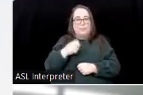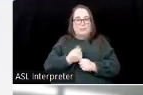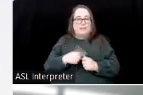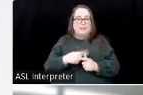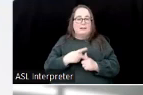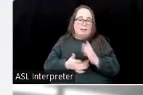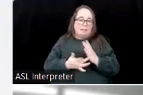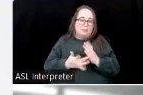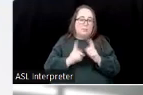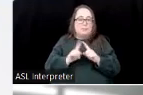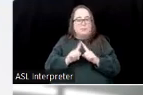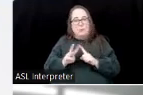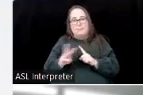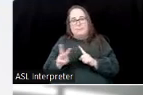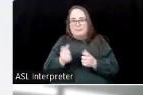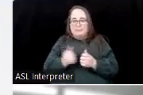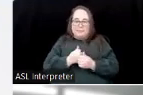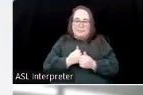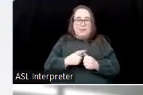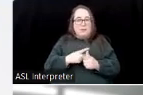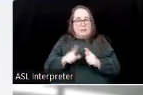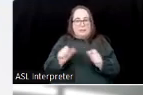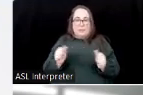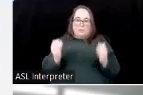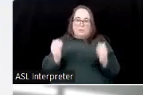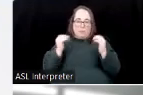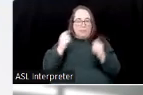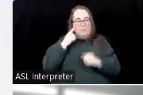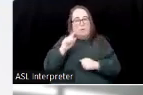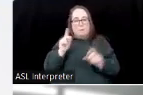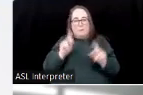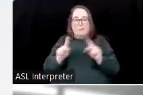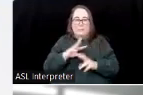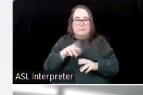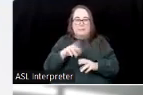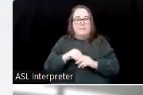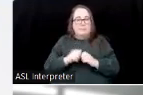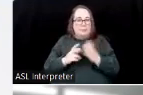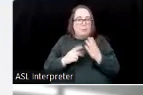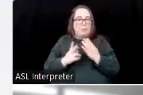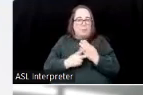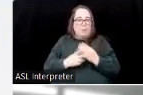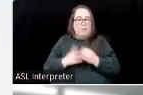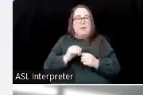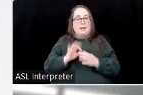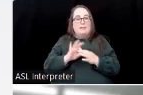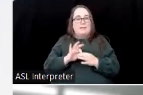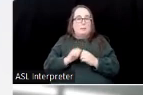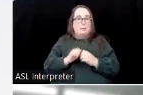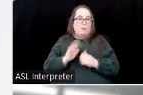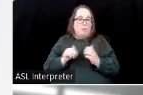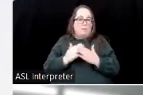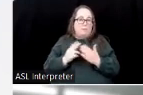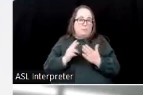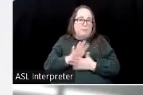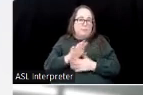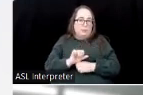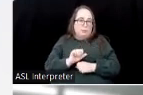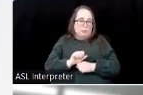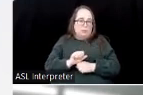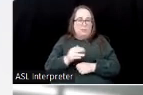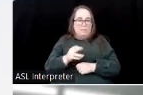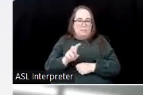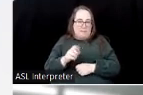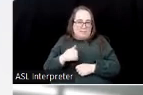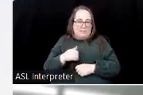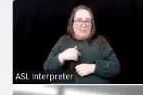technology, the different websites and stuff, it can be overwhelming for people participating in the program and dealing with all the paperwork that HUD has